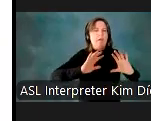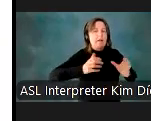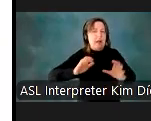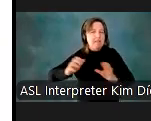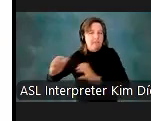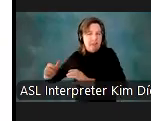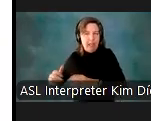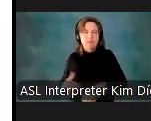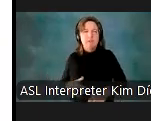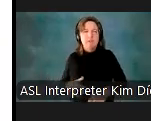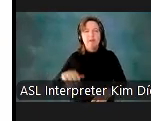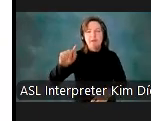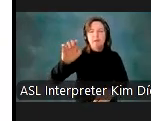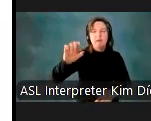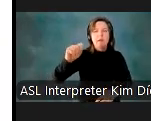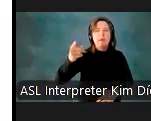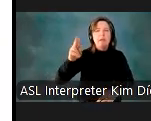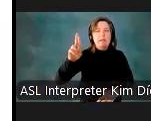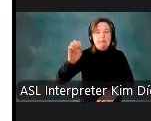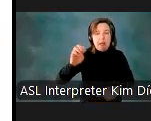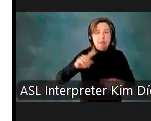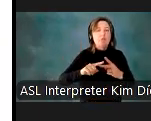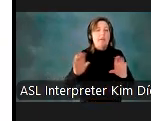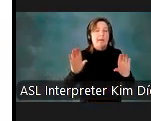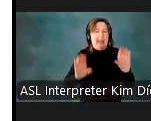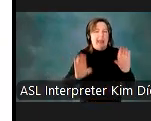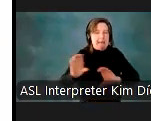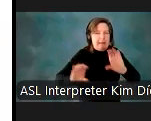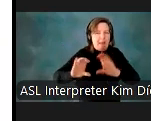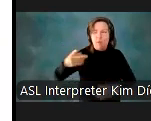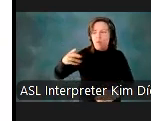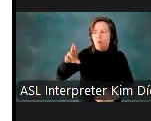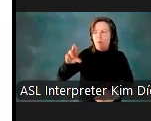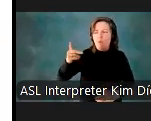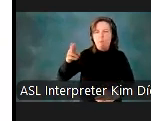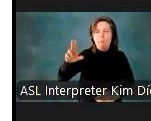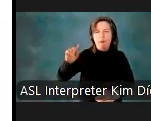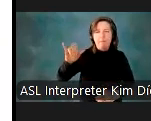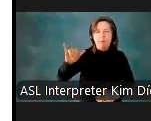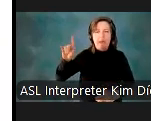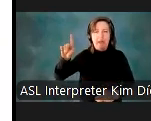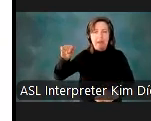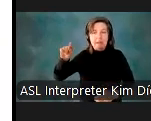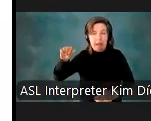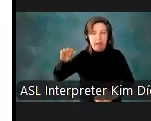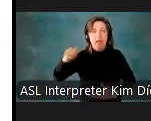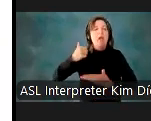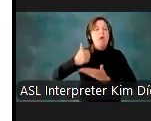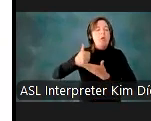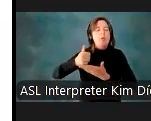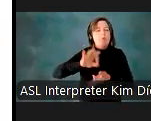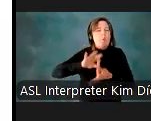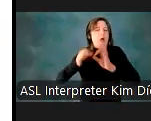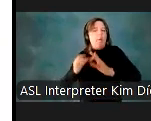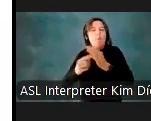classification, texture, and chemical property data in order to interpret what the plants see in terms